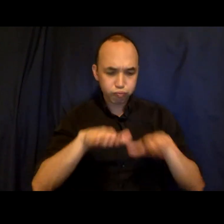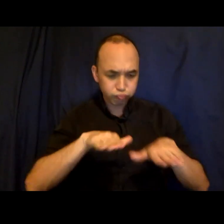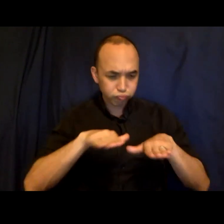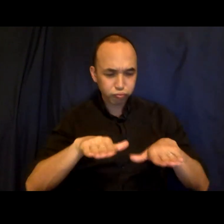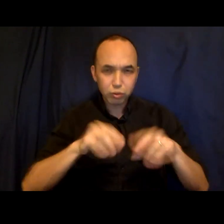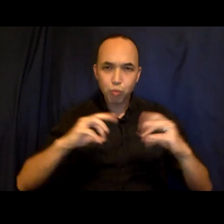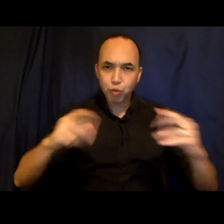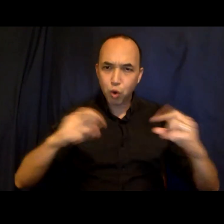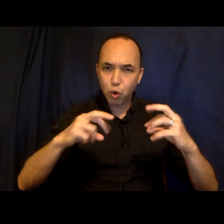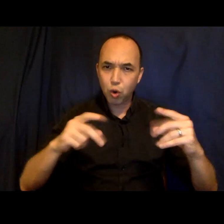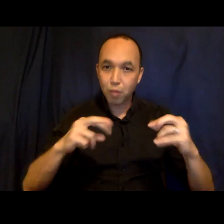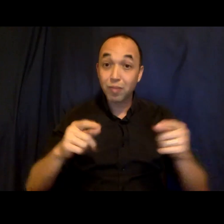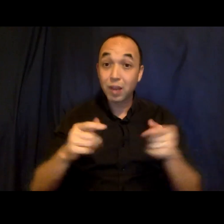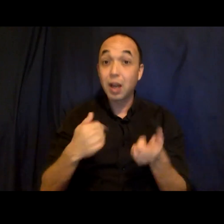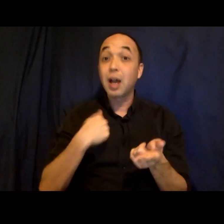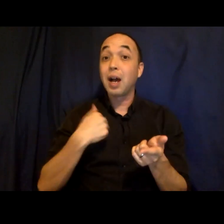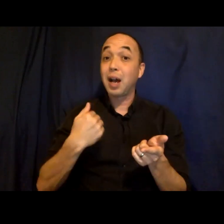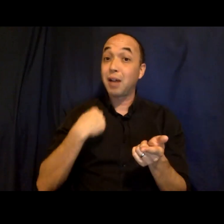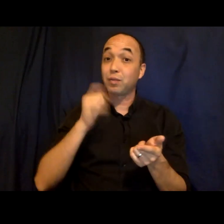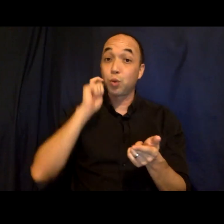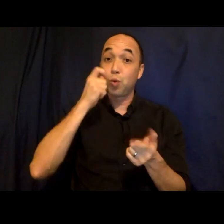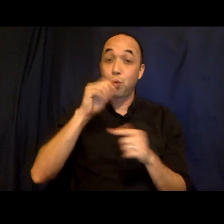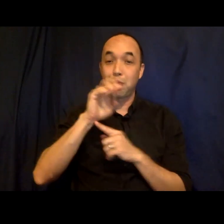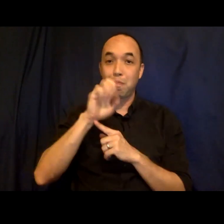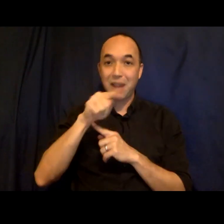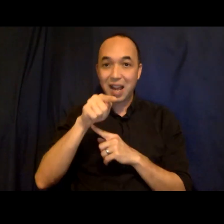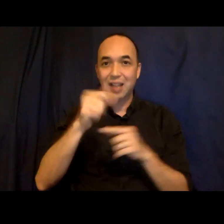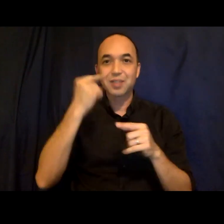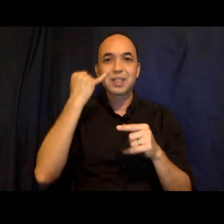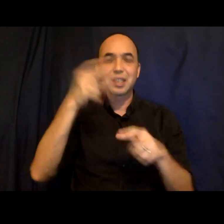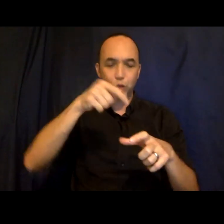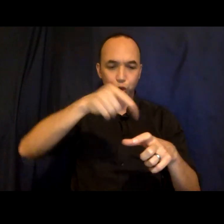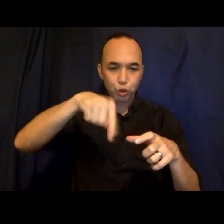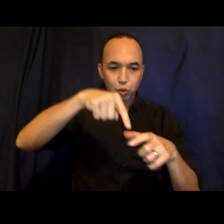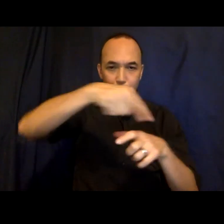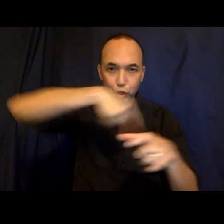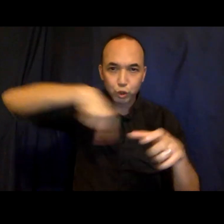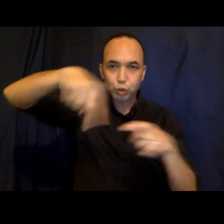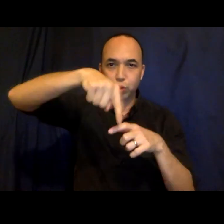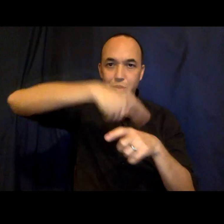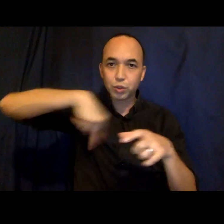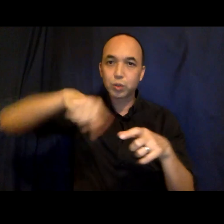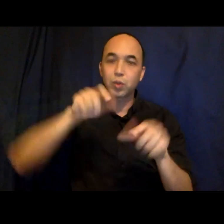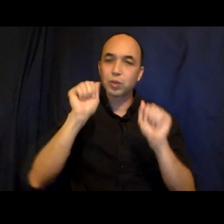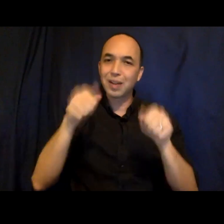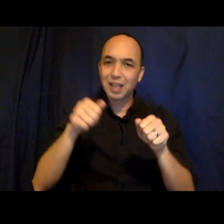mat here that tells me some sizes that I have around the edge here. And I'm going to go